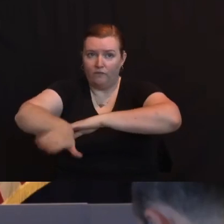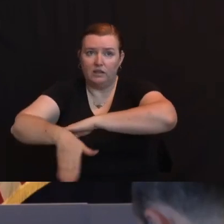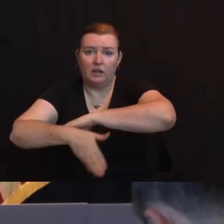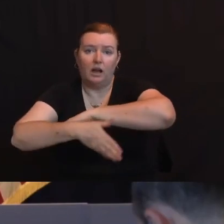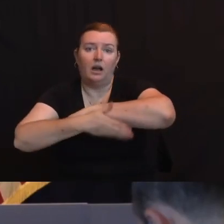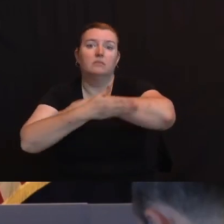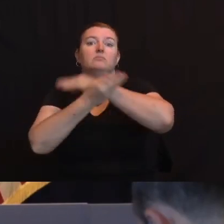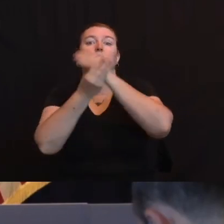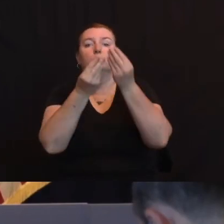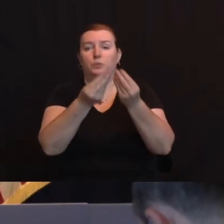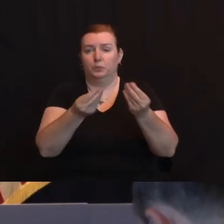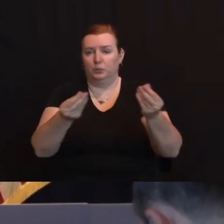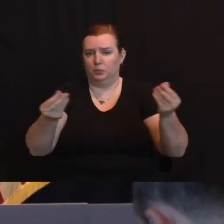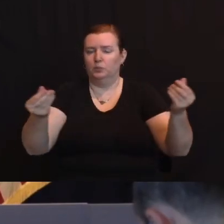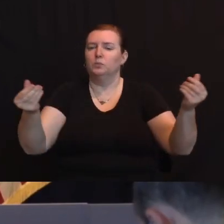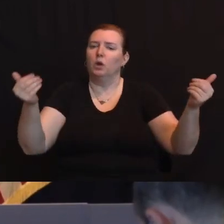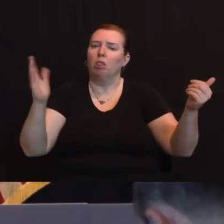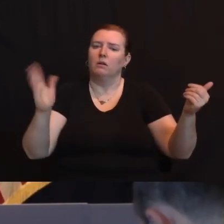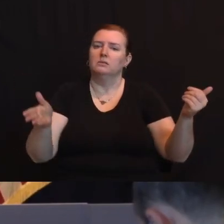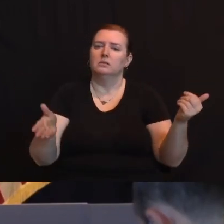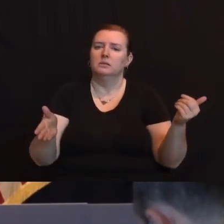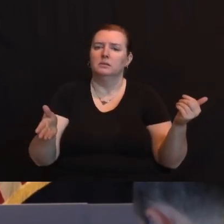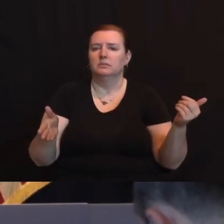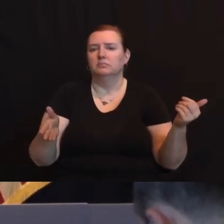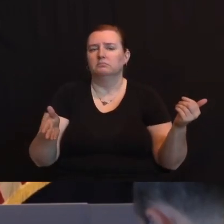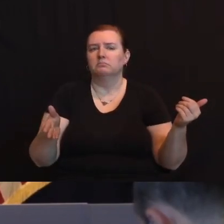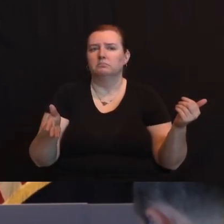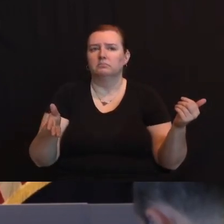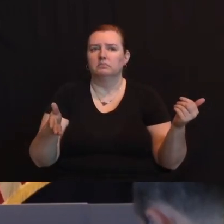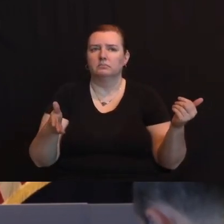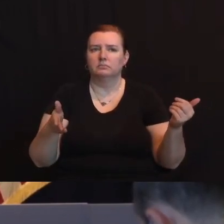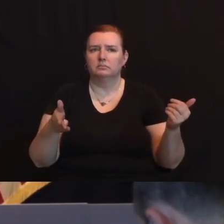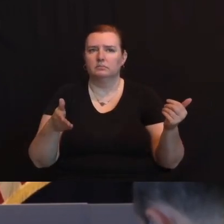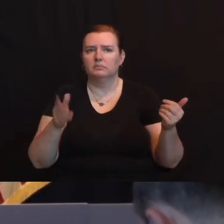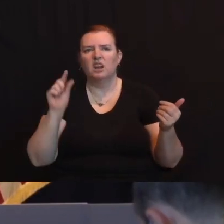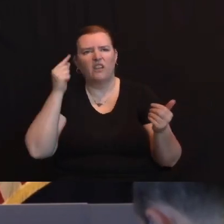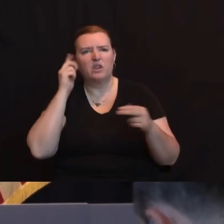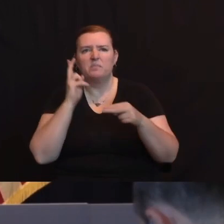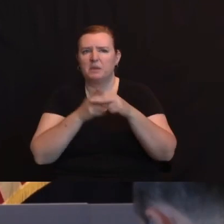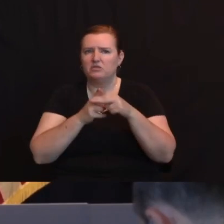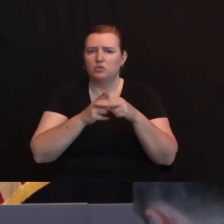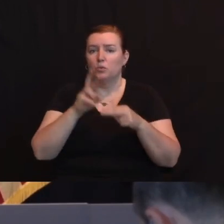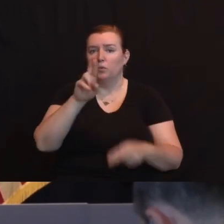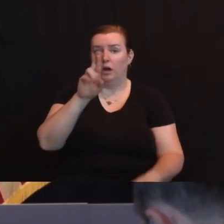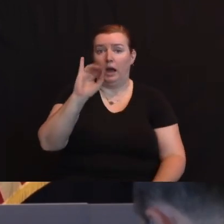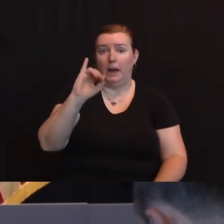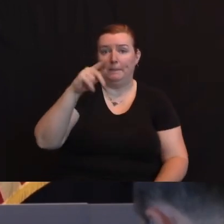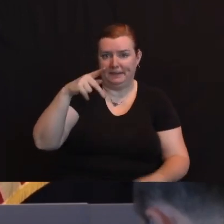out and has moved on. And I know the governor also mentioned rip currents, and when storms come up the coast like this, I know